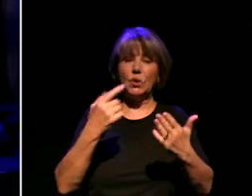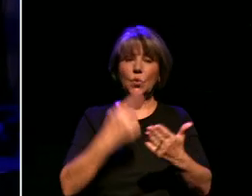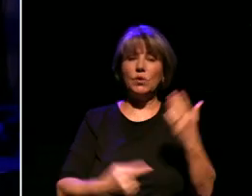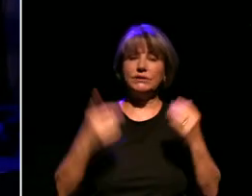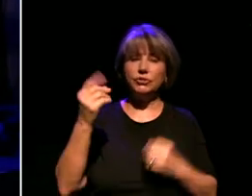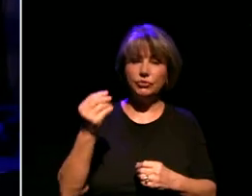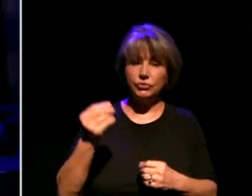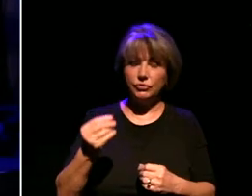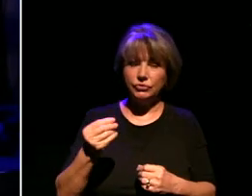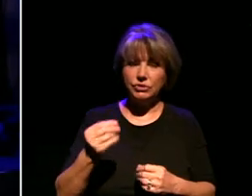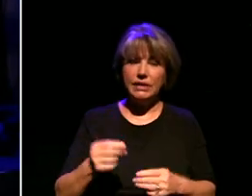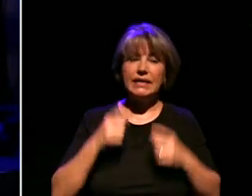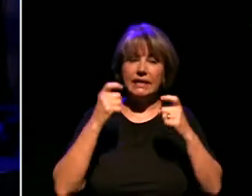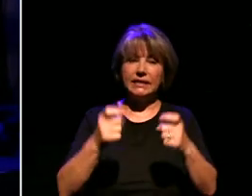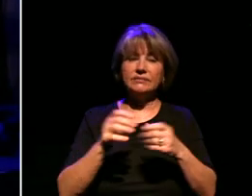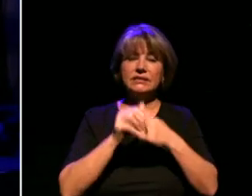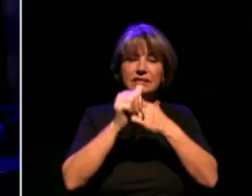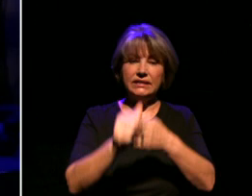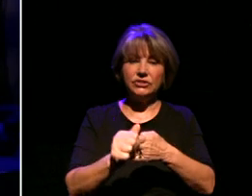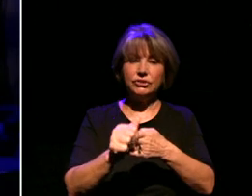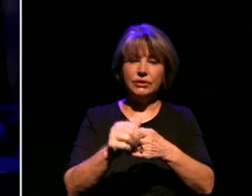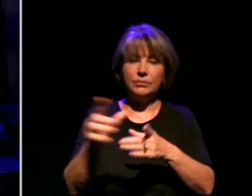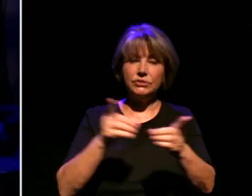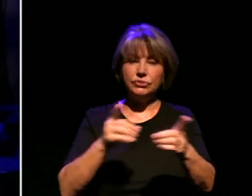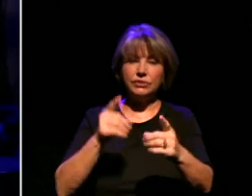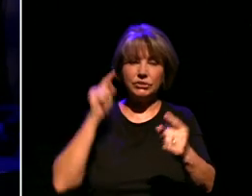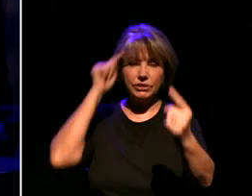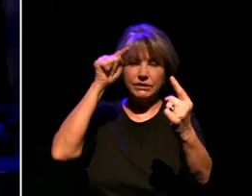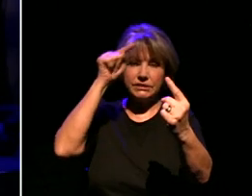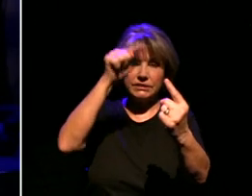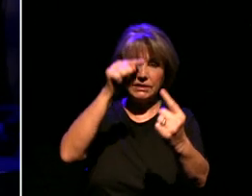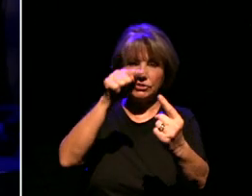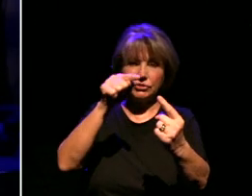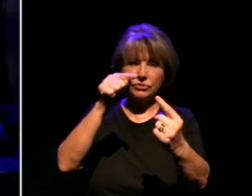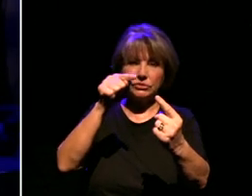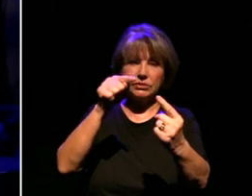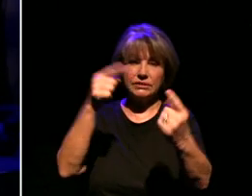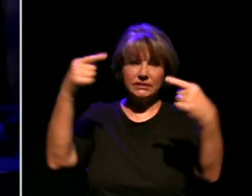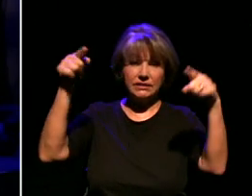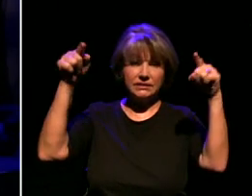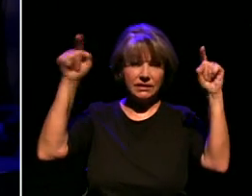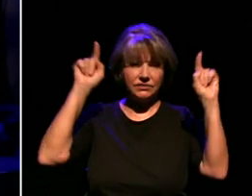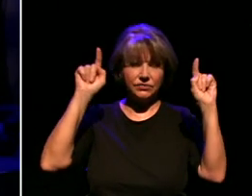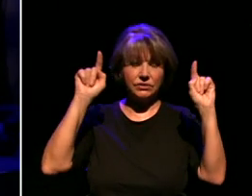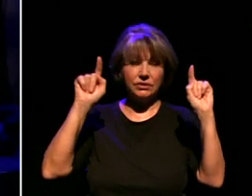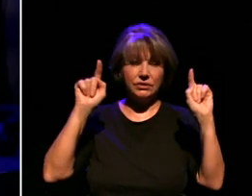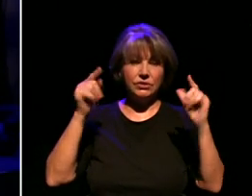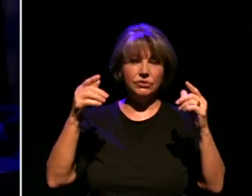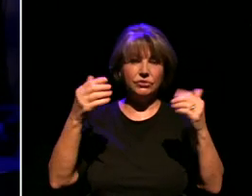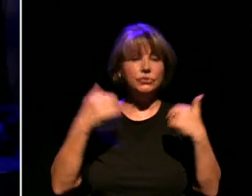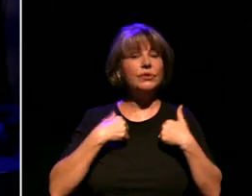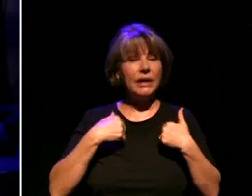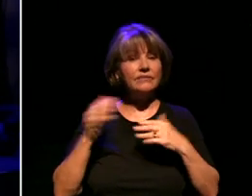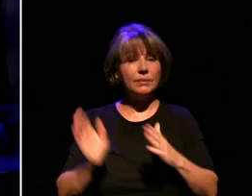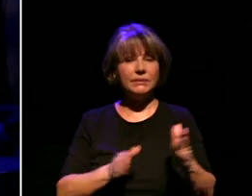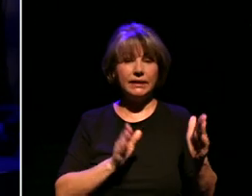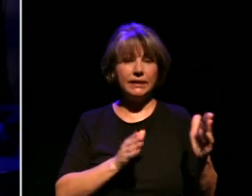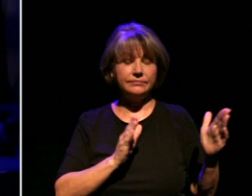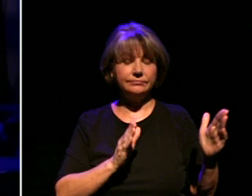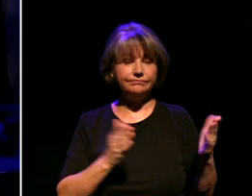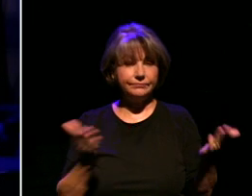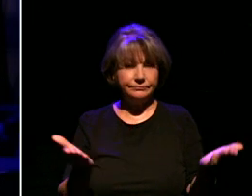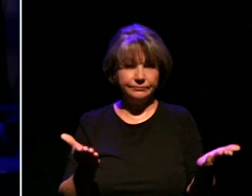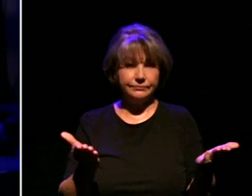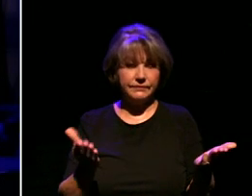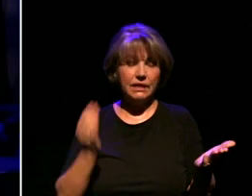it gives leadership, it gives a direction, it's intentional, it's wise. And so my question is, do you have one? And I know what